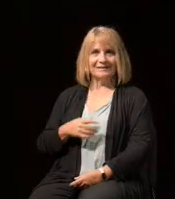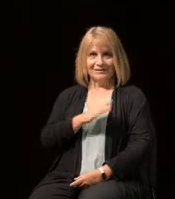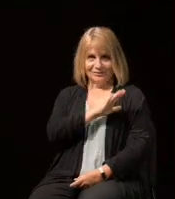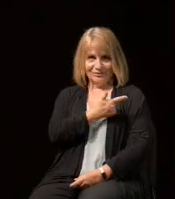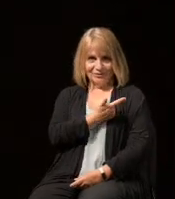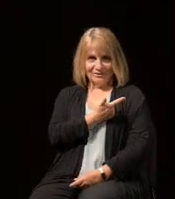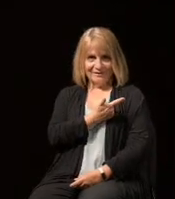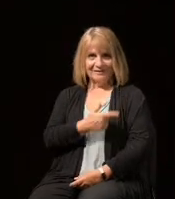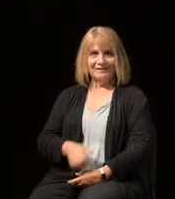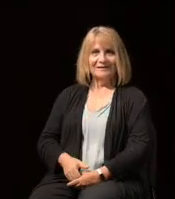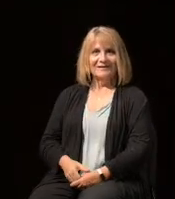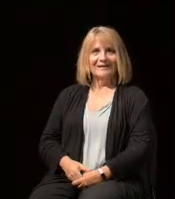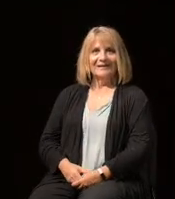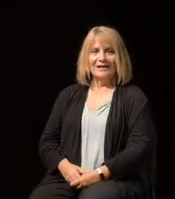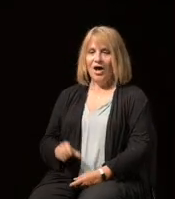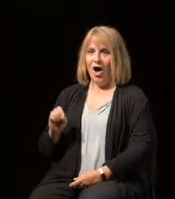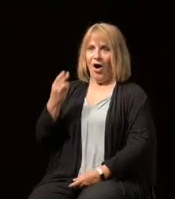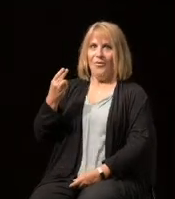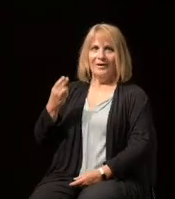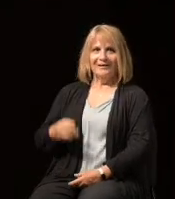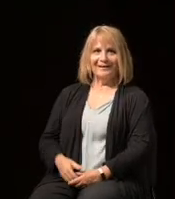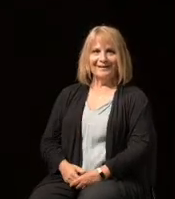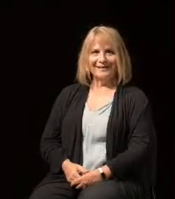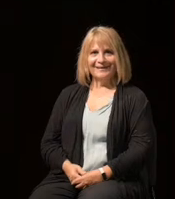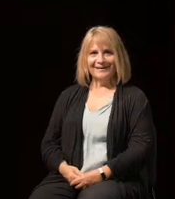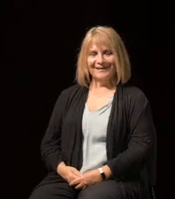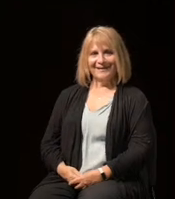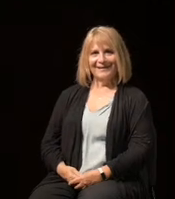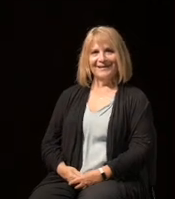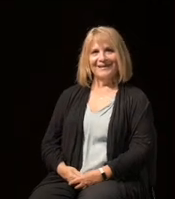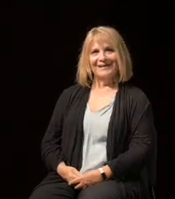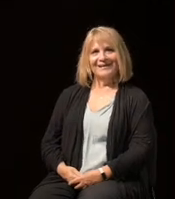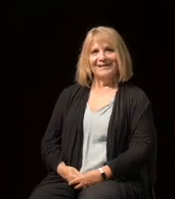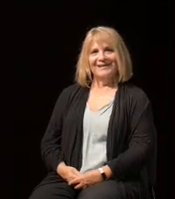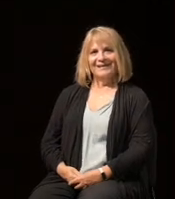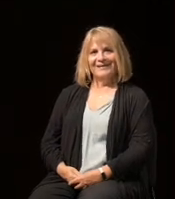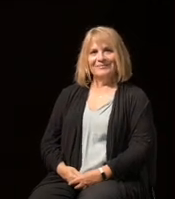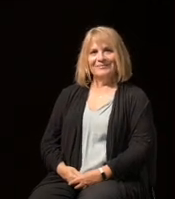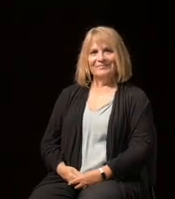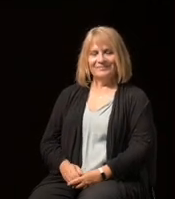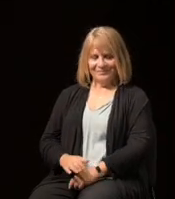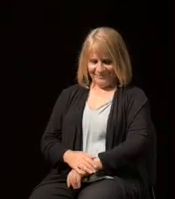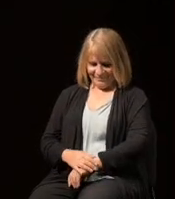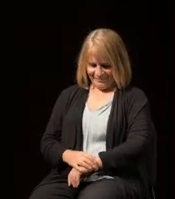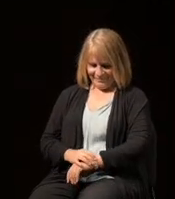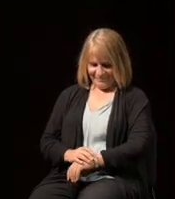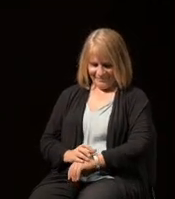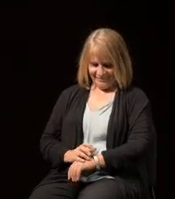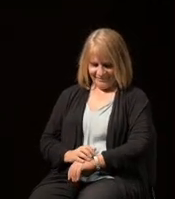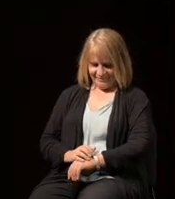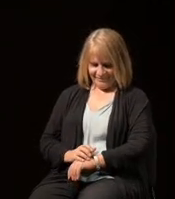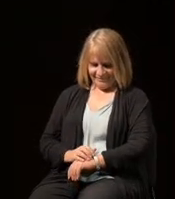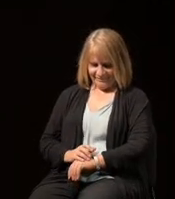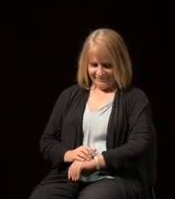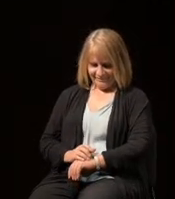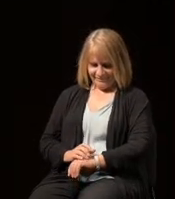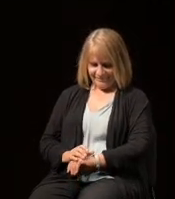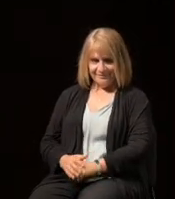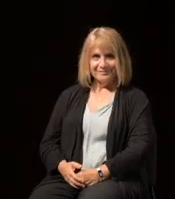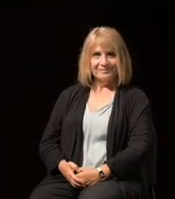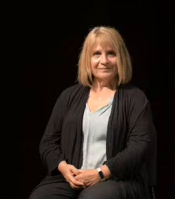Oh, Denise McDonough, Eduardo Pinon, Lisa Purcell, Tony Rector, Marcia